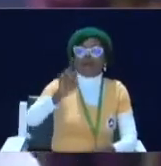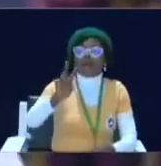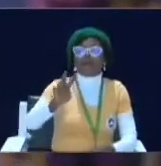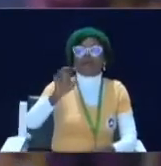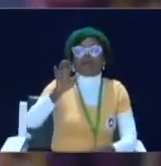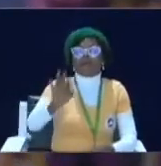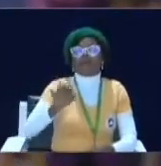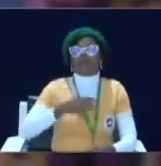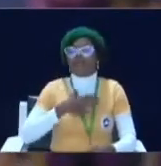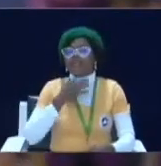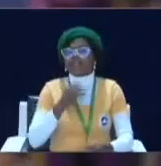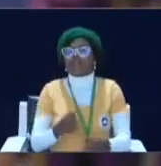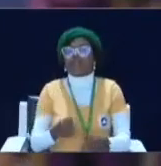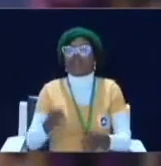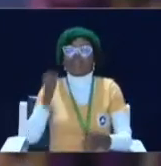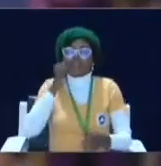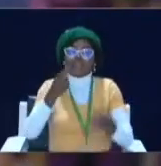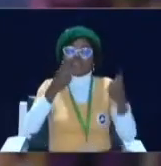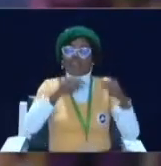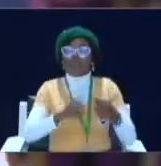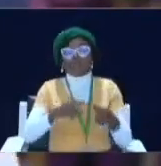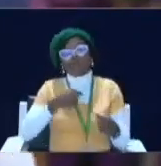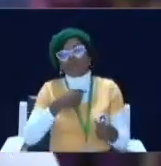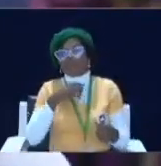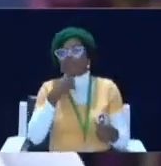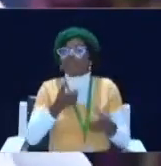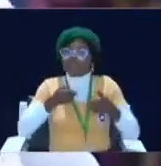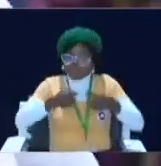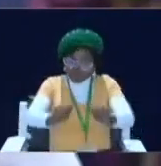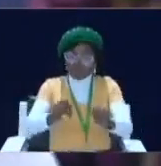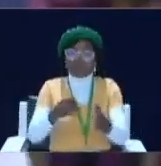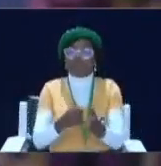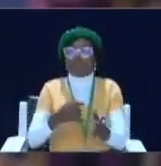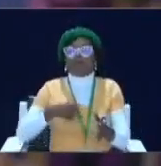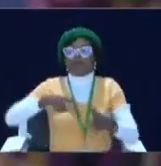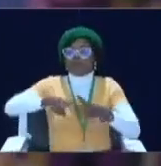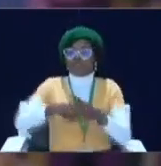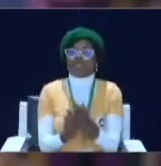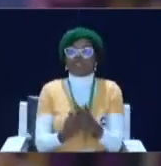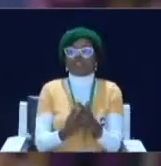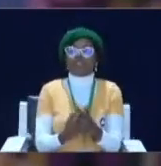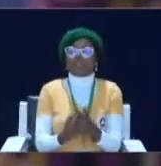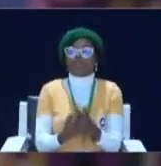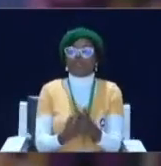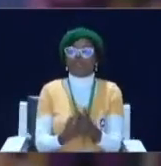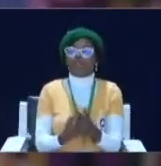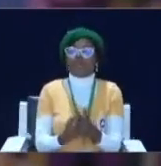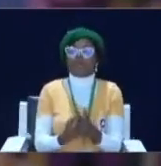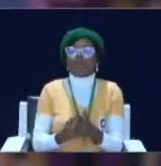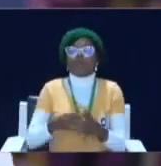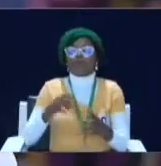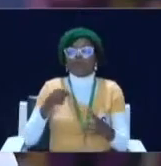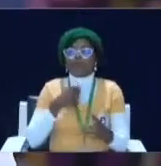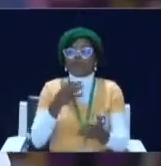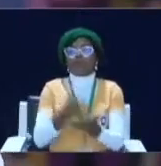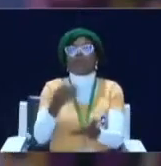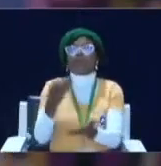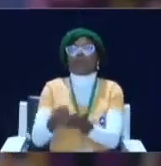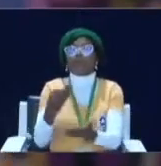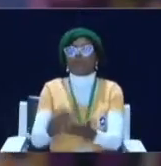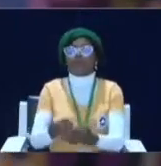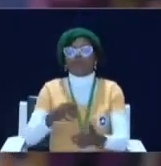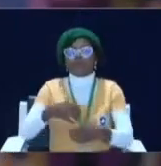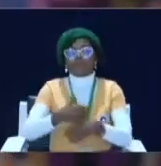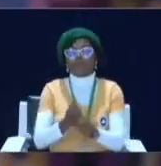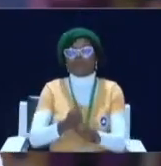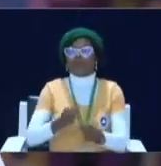do IVF. Later on, she came to me and said, let's try. So we started the financial aspect, making money